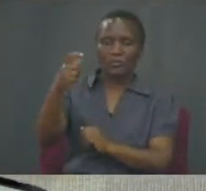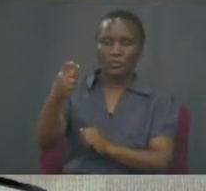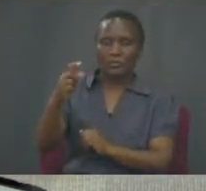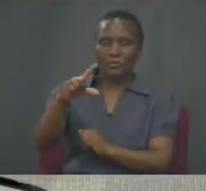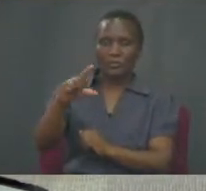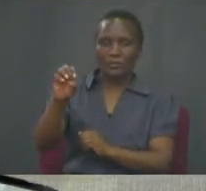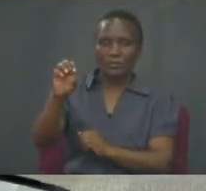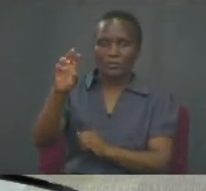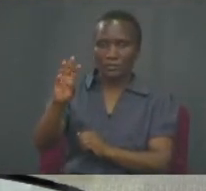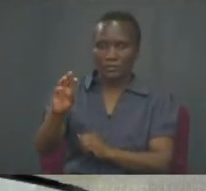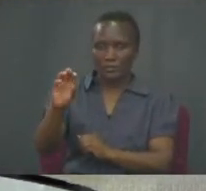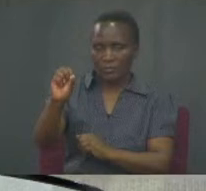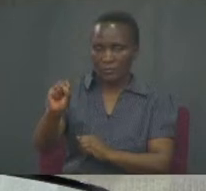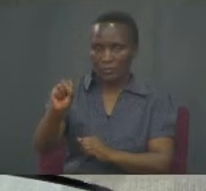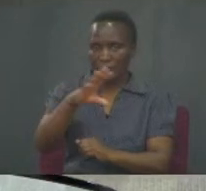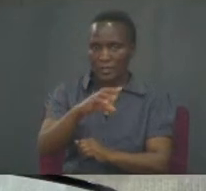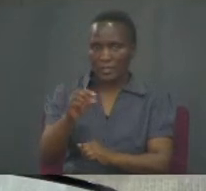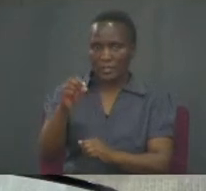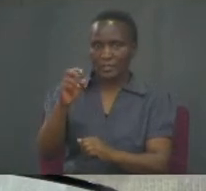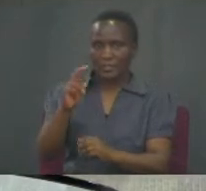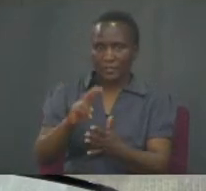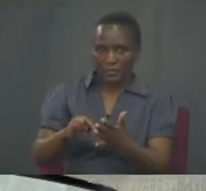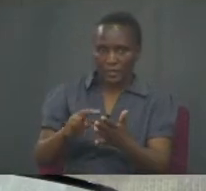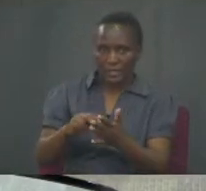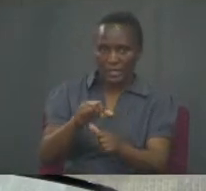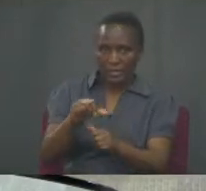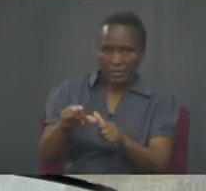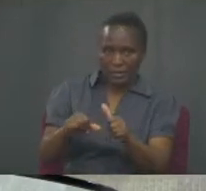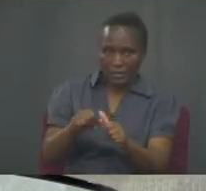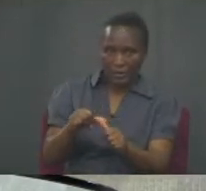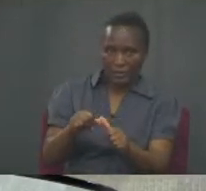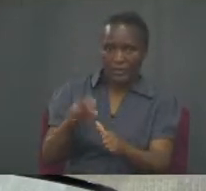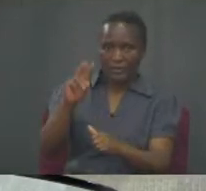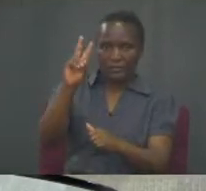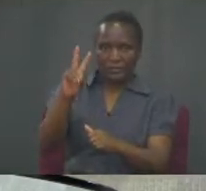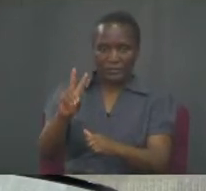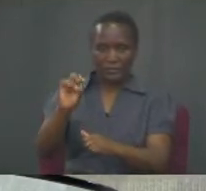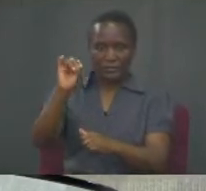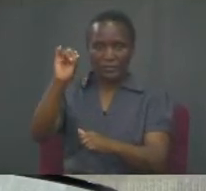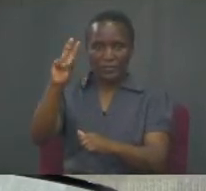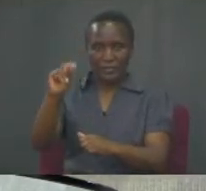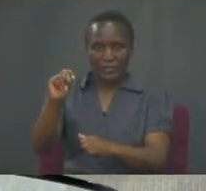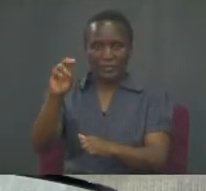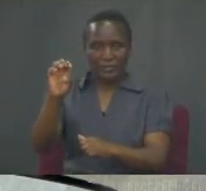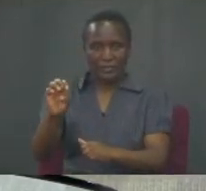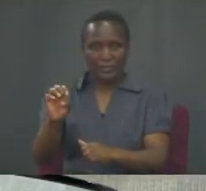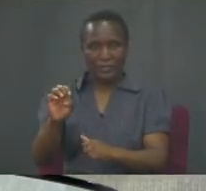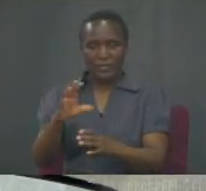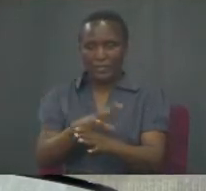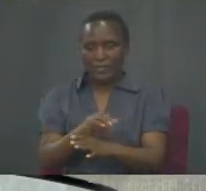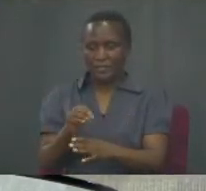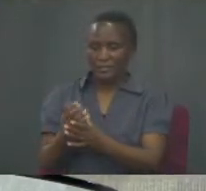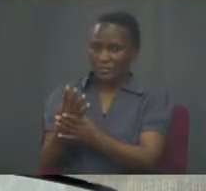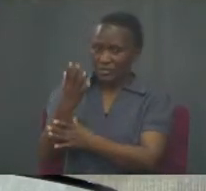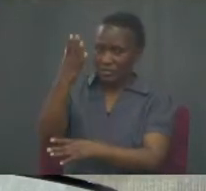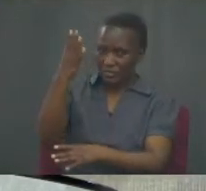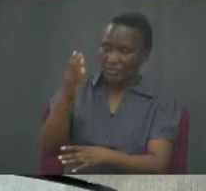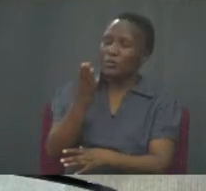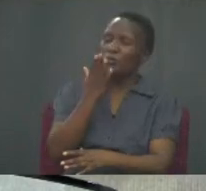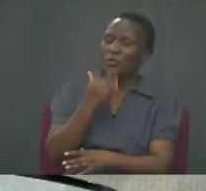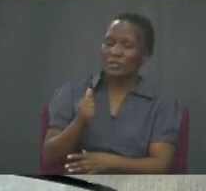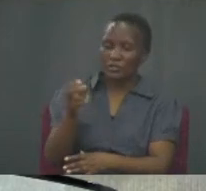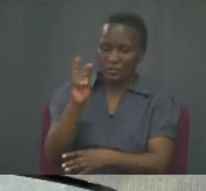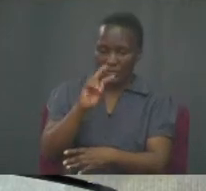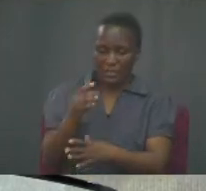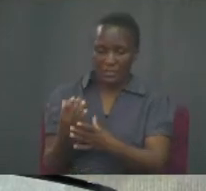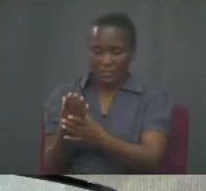vineyards, but he did not want to see his vines and his vineyard during daytime. He wanted to do it